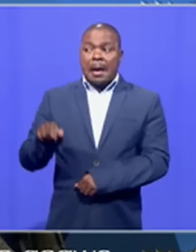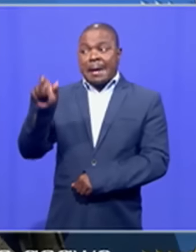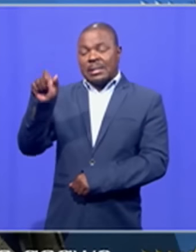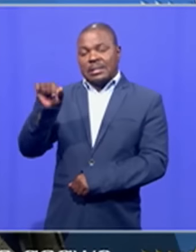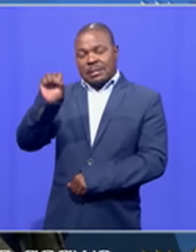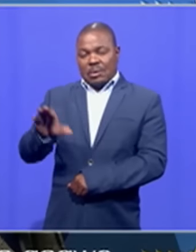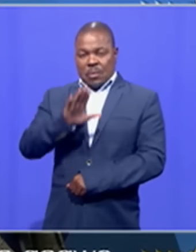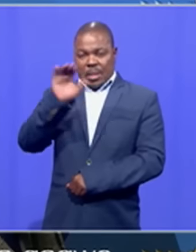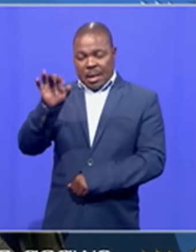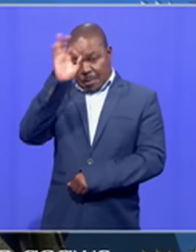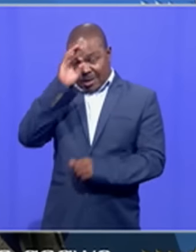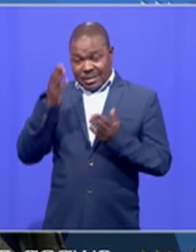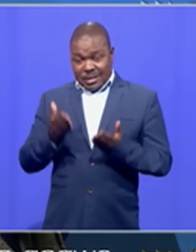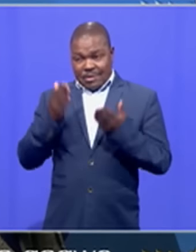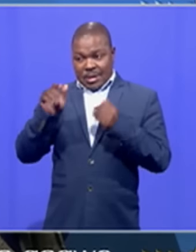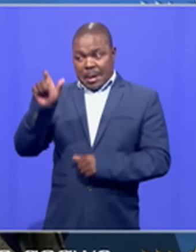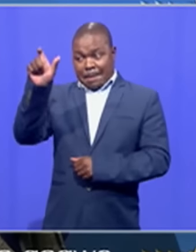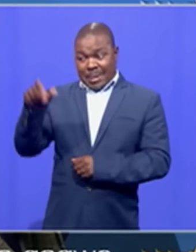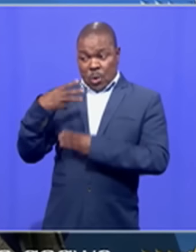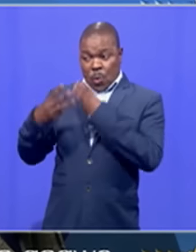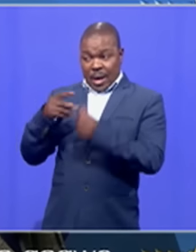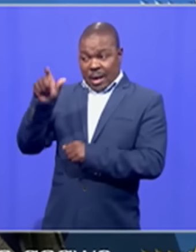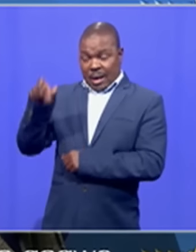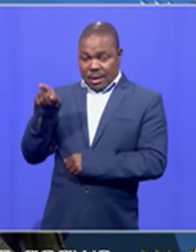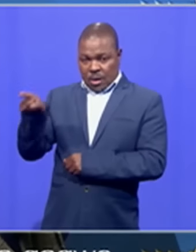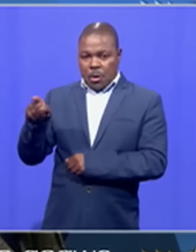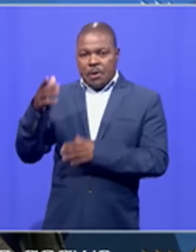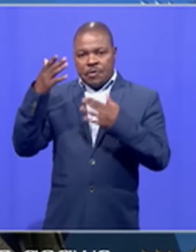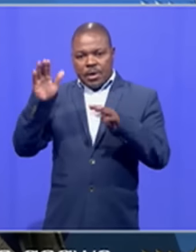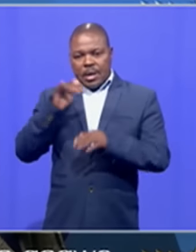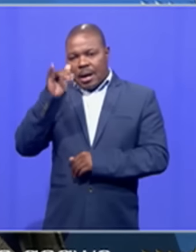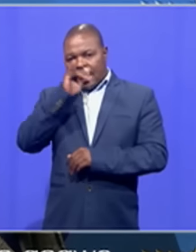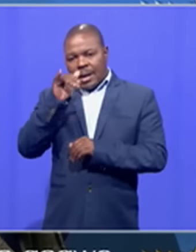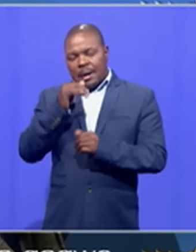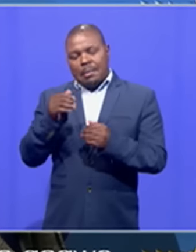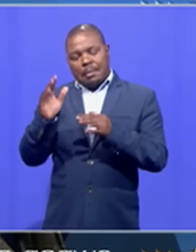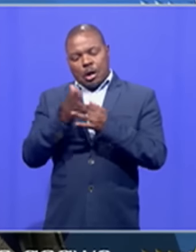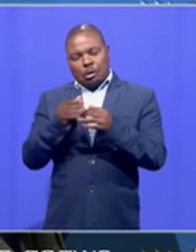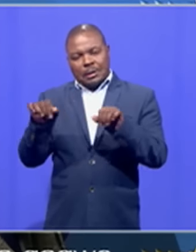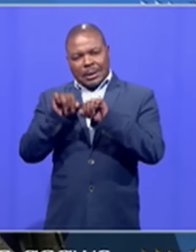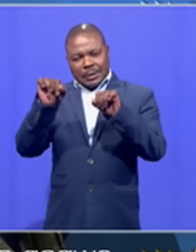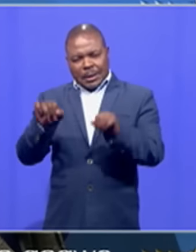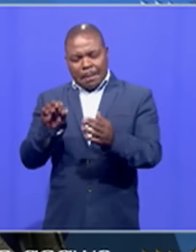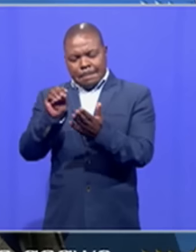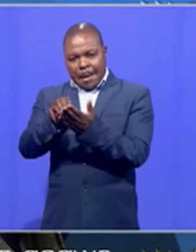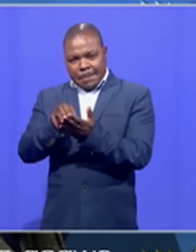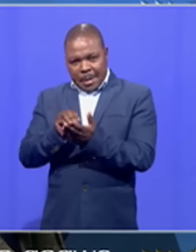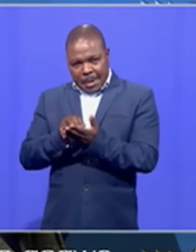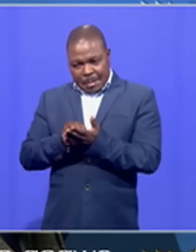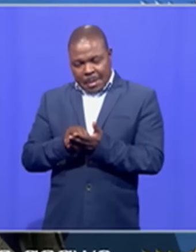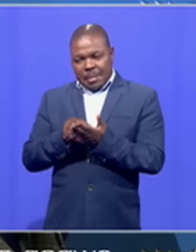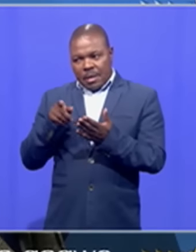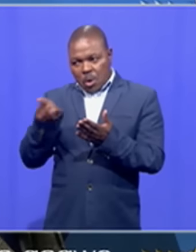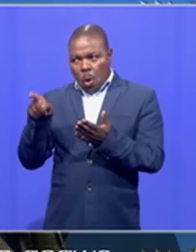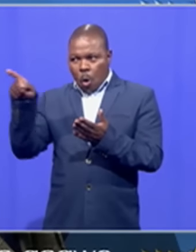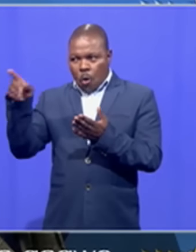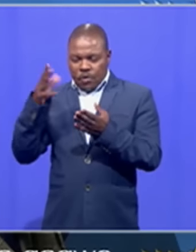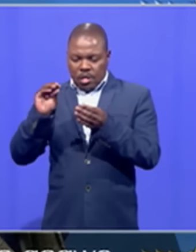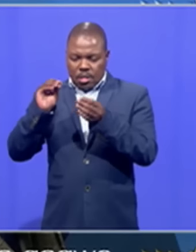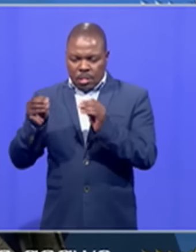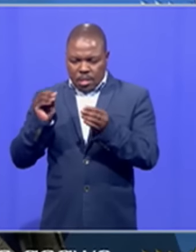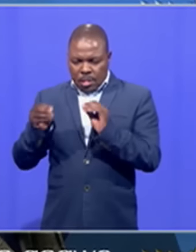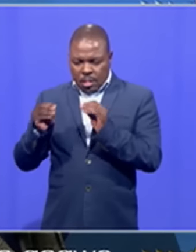South African Police Services went into the criminal record system and made some adjustments to